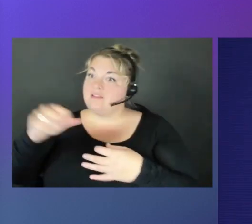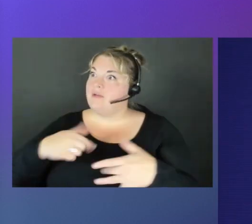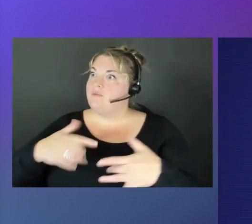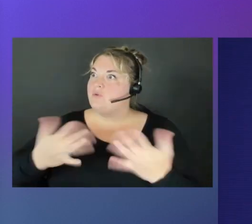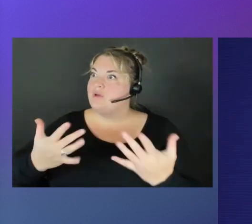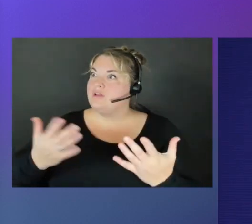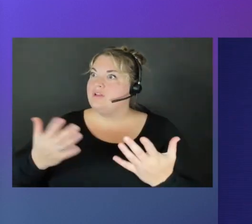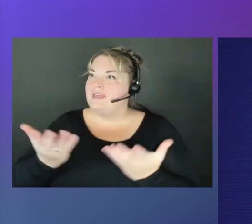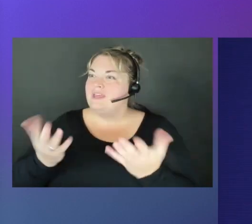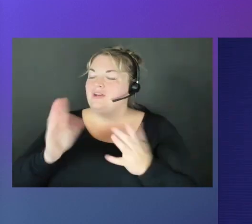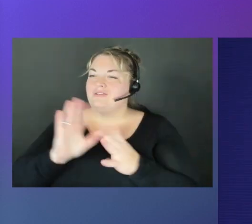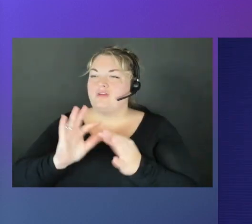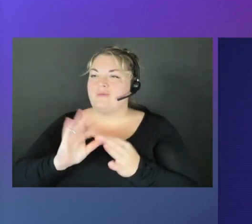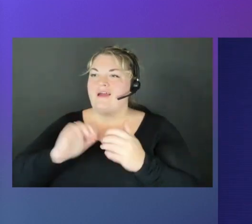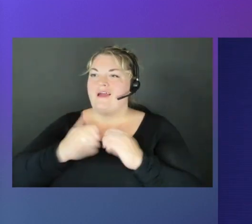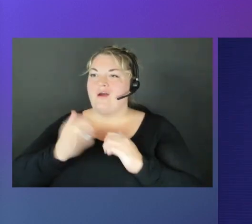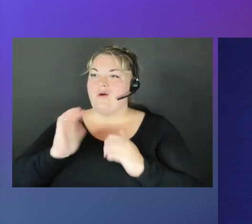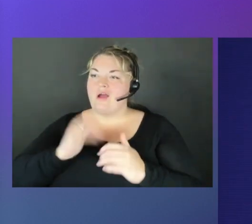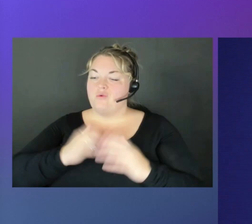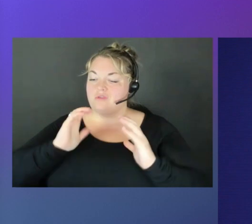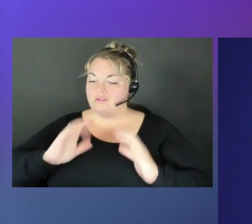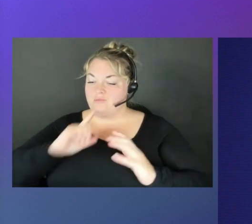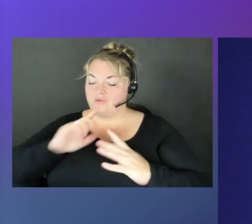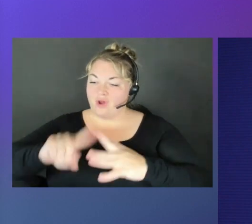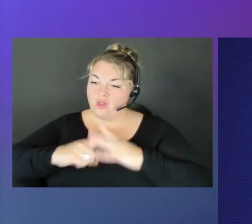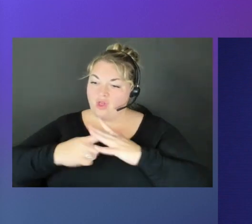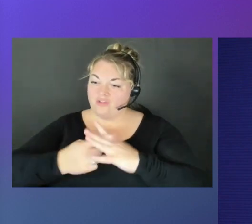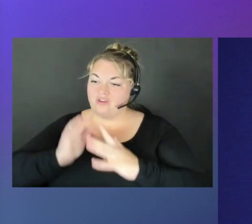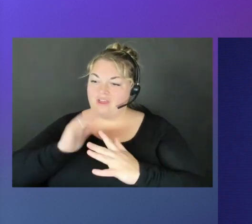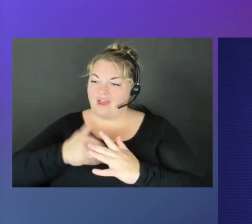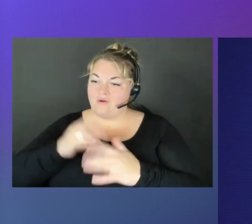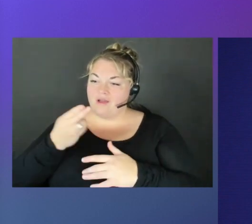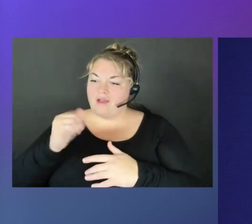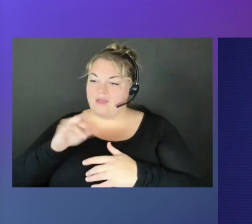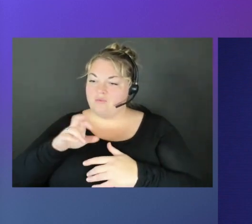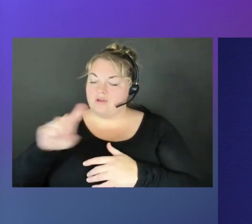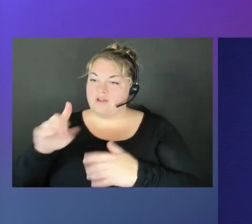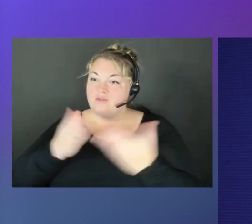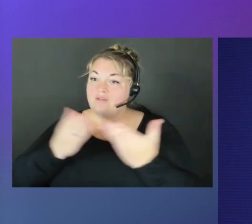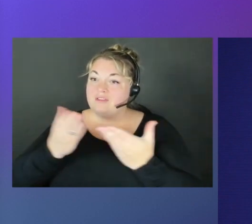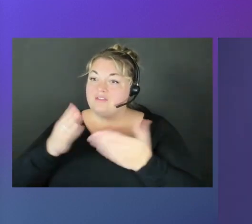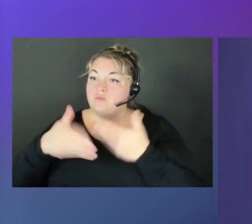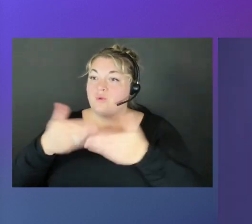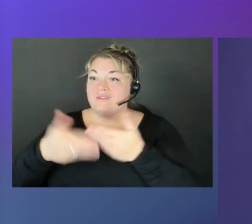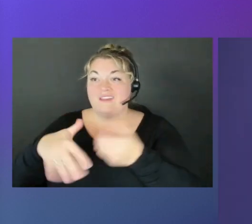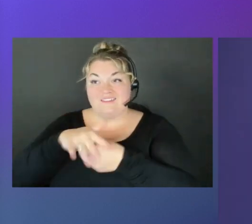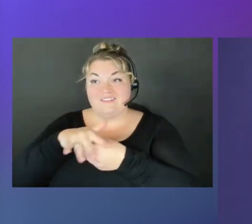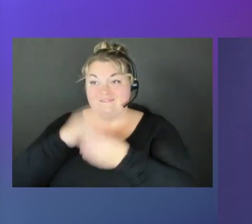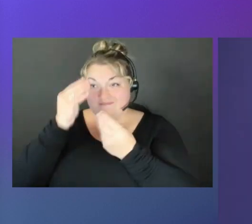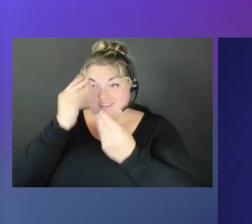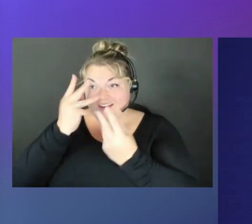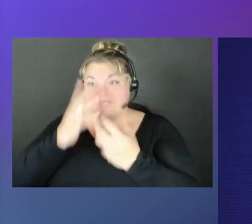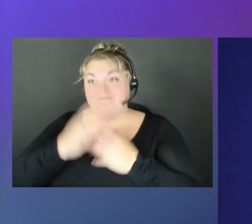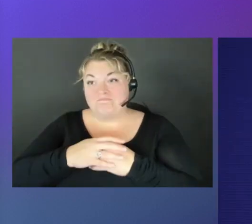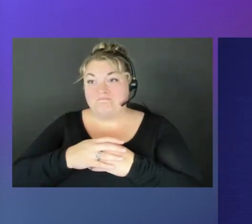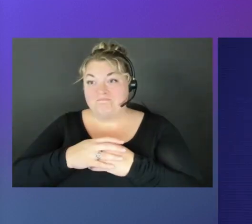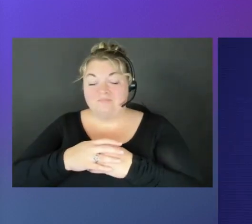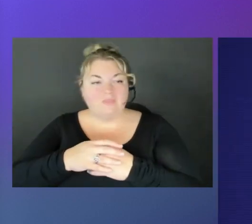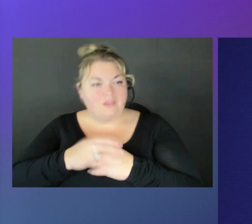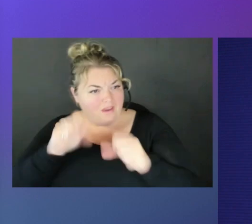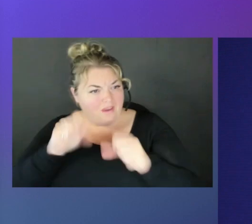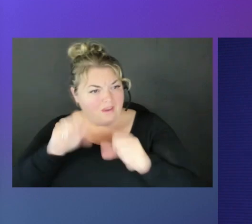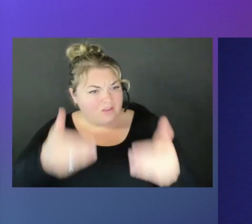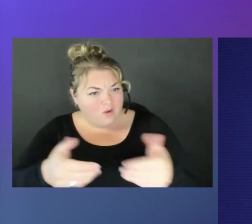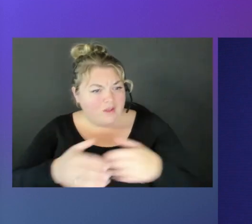our customers are leveraging our AWS Hybrid and Edge services to process data locally. Yeah, I'd love to jump in. Yeah, let's do it. Okay. So local